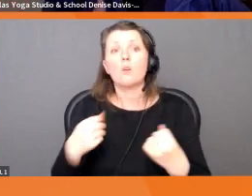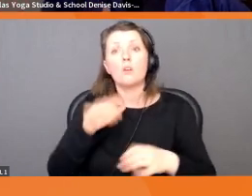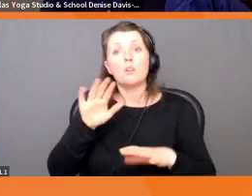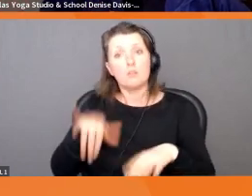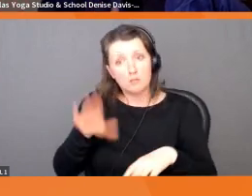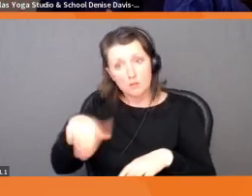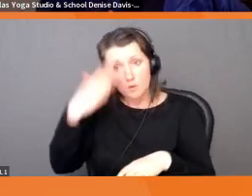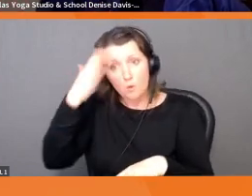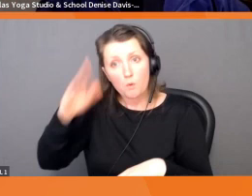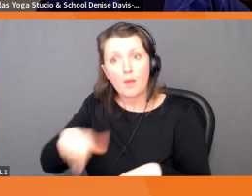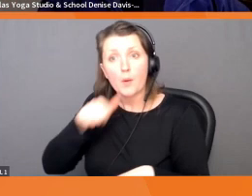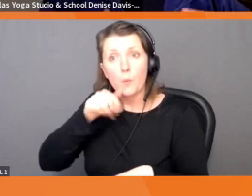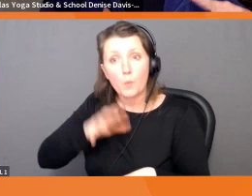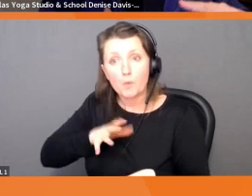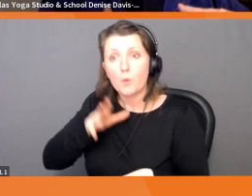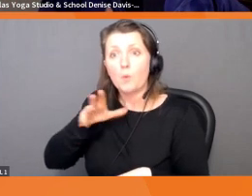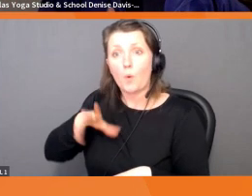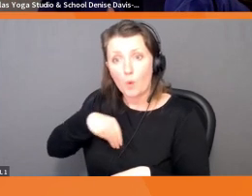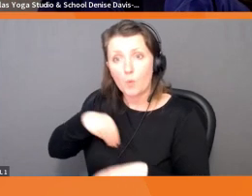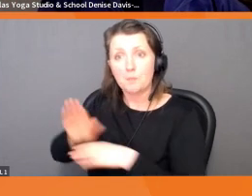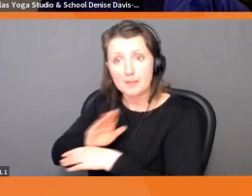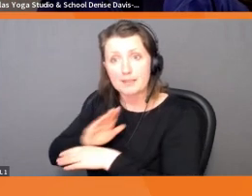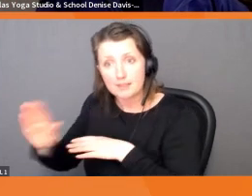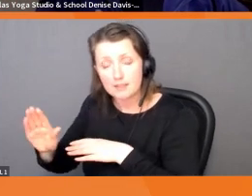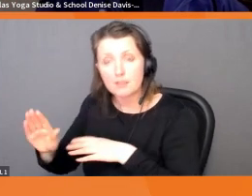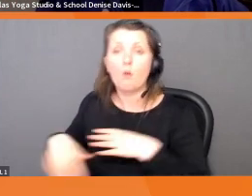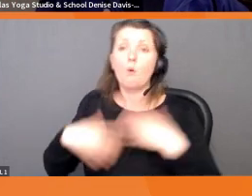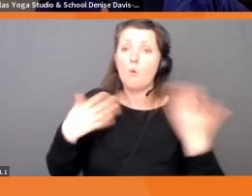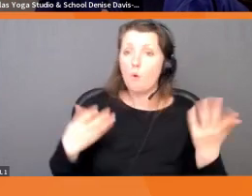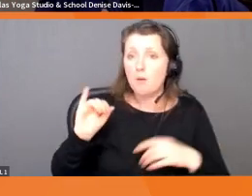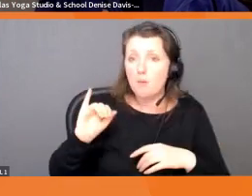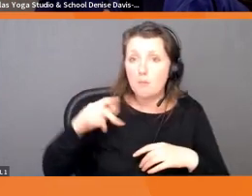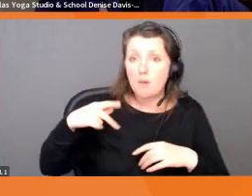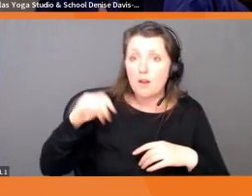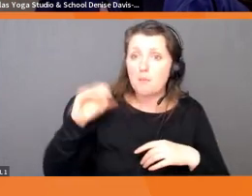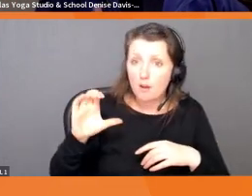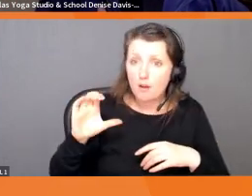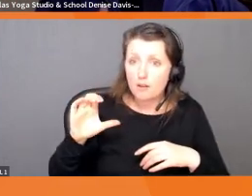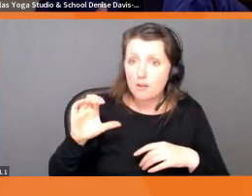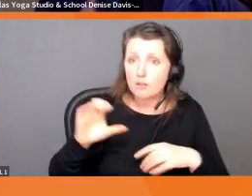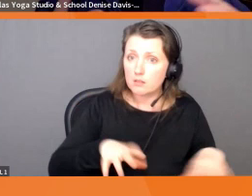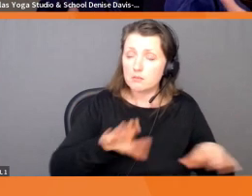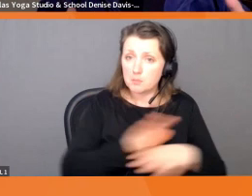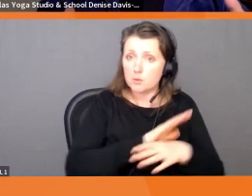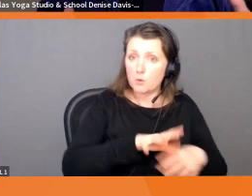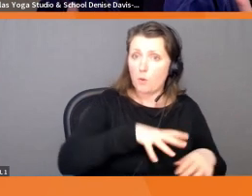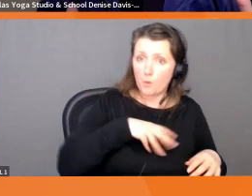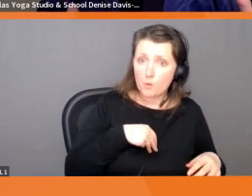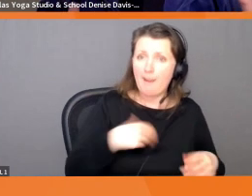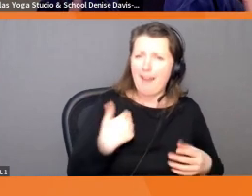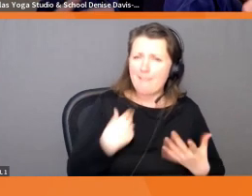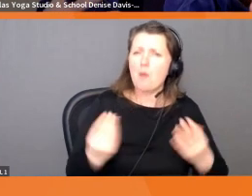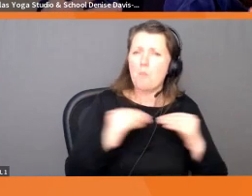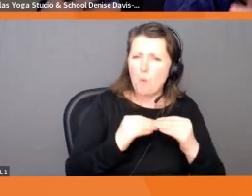more help coming for our BIPOC communities. There's more help coming, but it often is coming in the form of education about